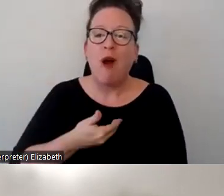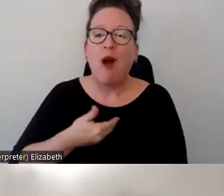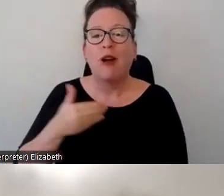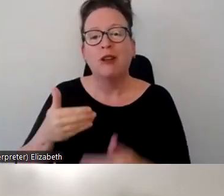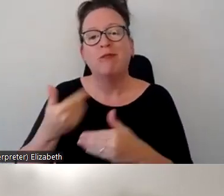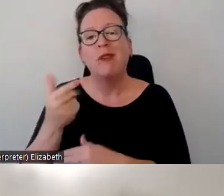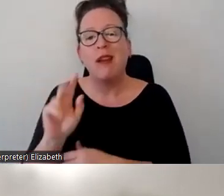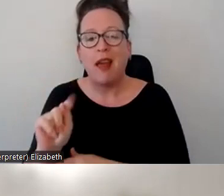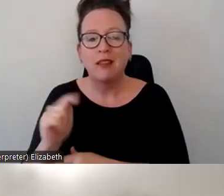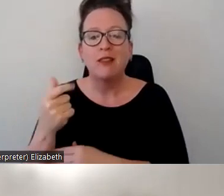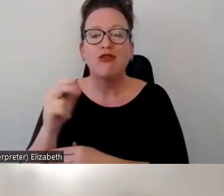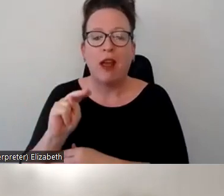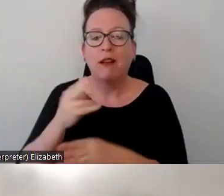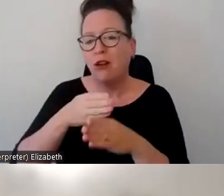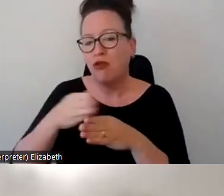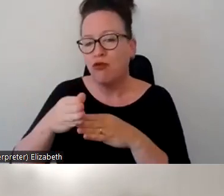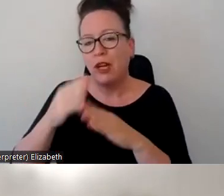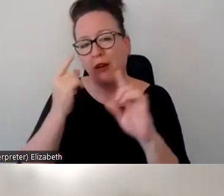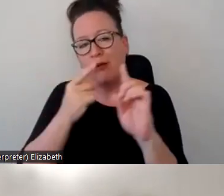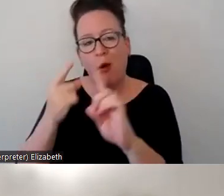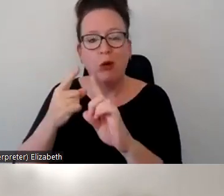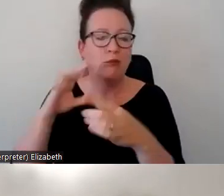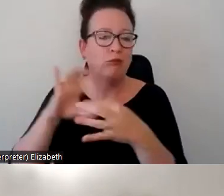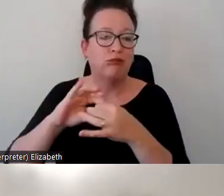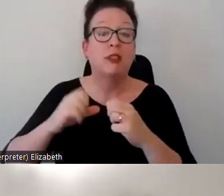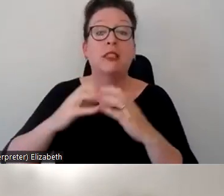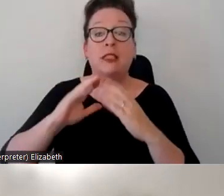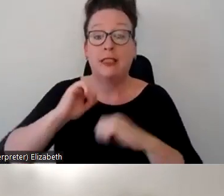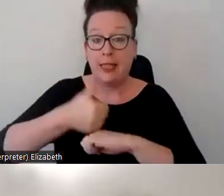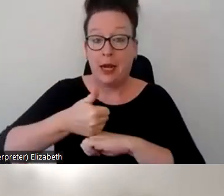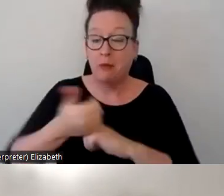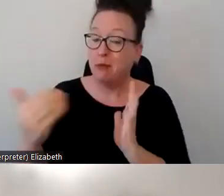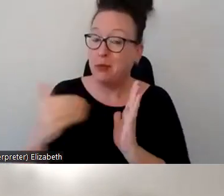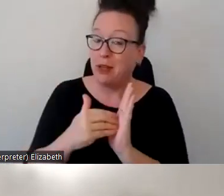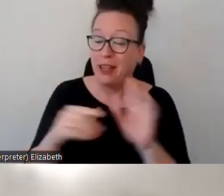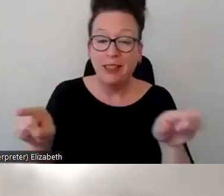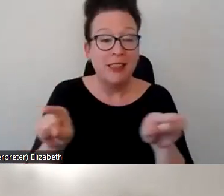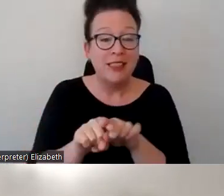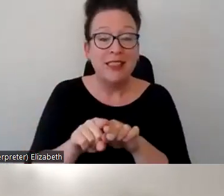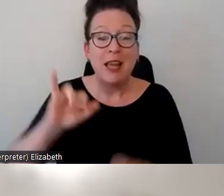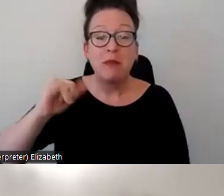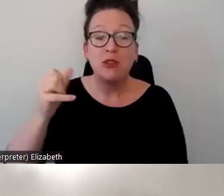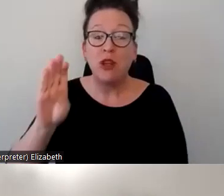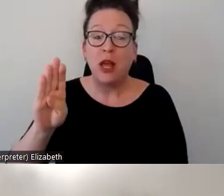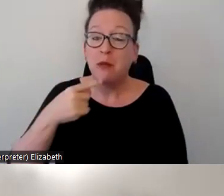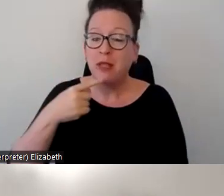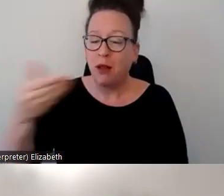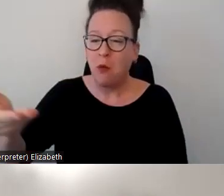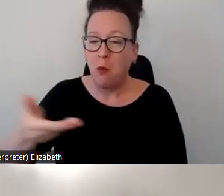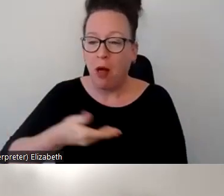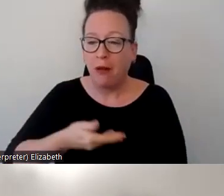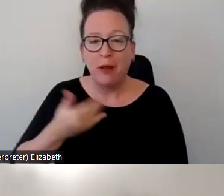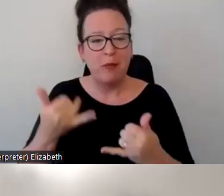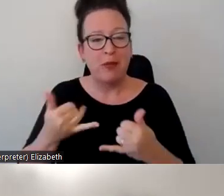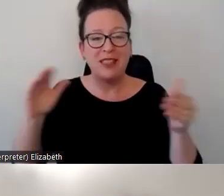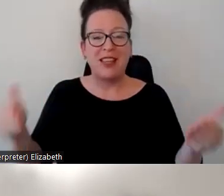Careers Initiative is based. So again, like Jacob said, welcome to an introduction